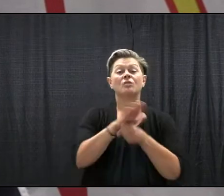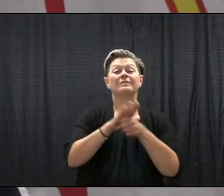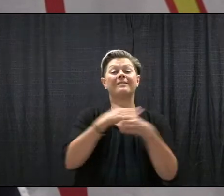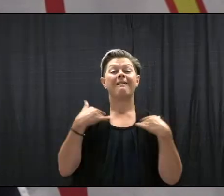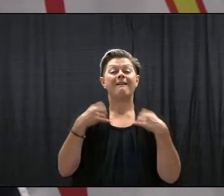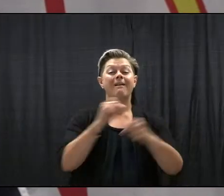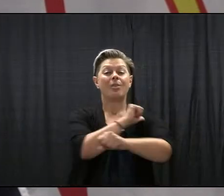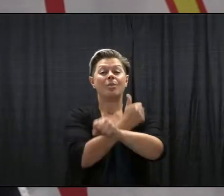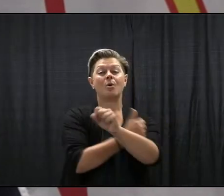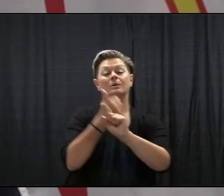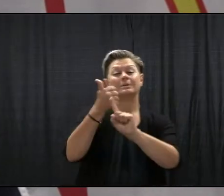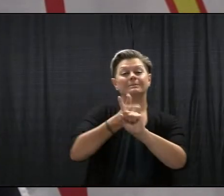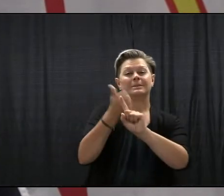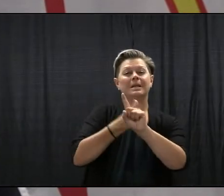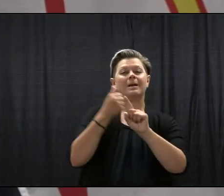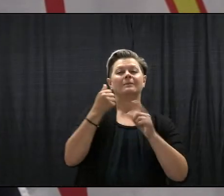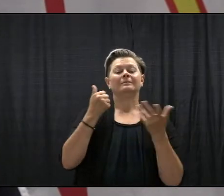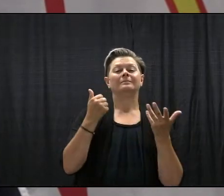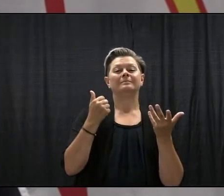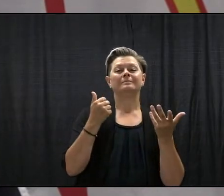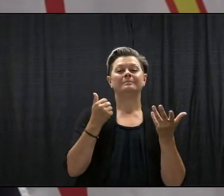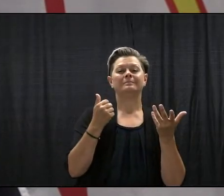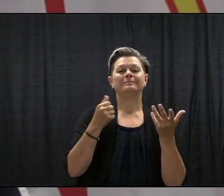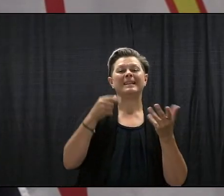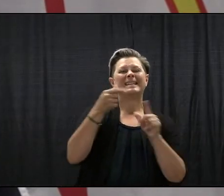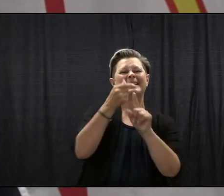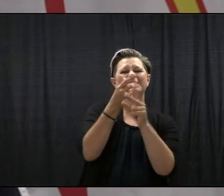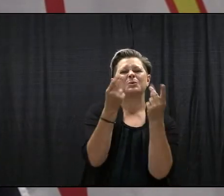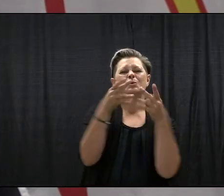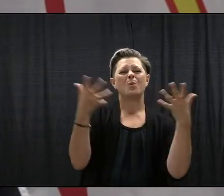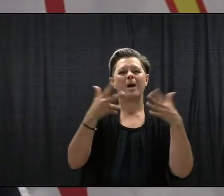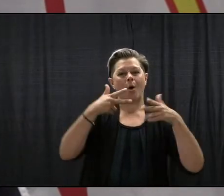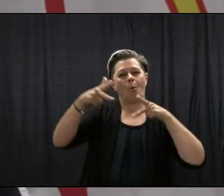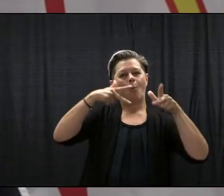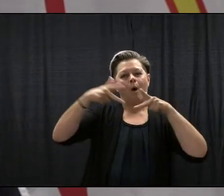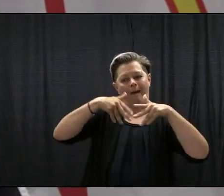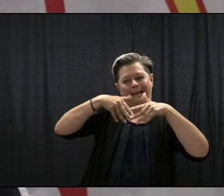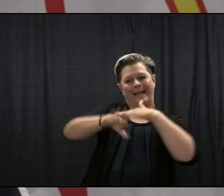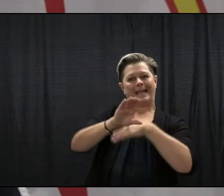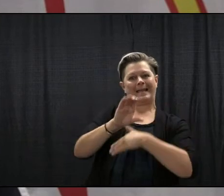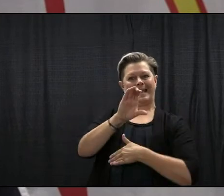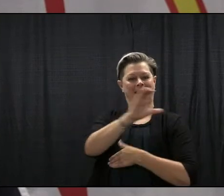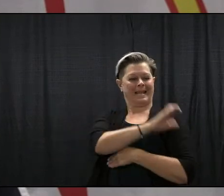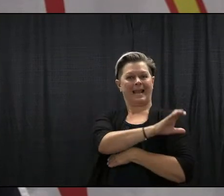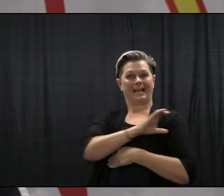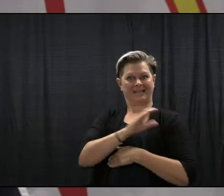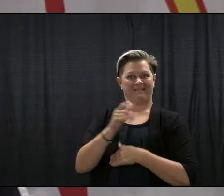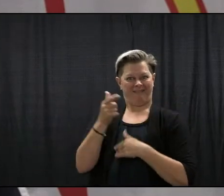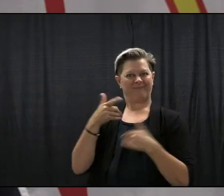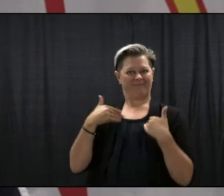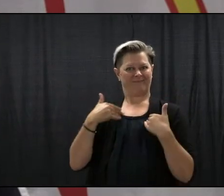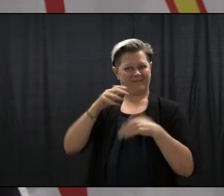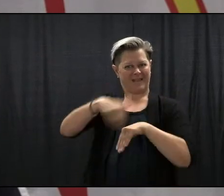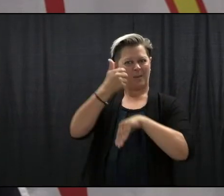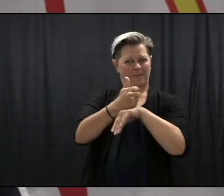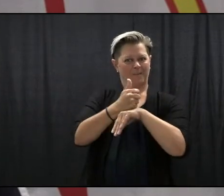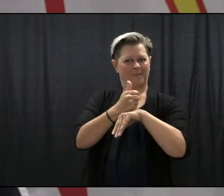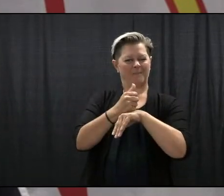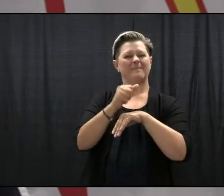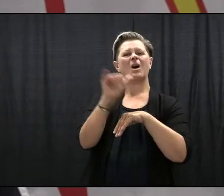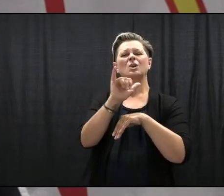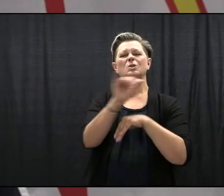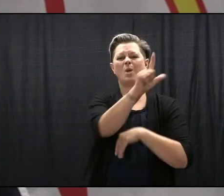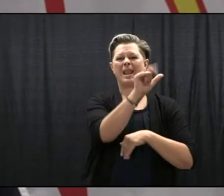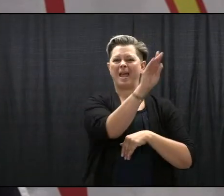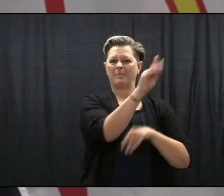in Western Health, for example, they have started walk-in clinics as well as Lab Grenfell, and that seems to be